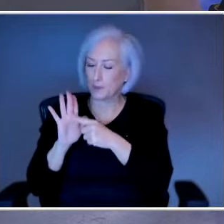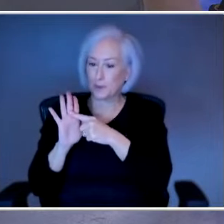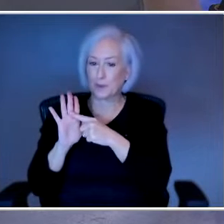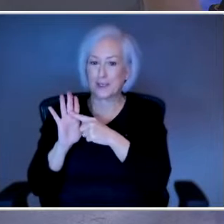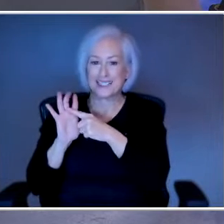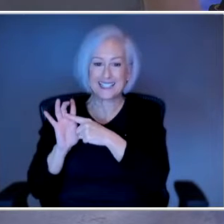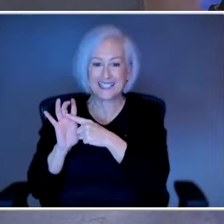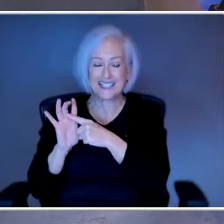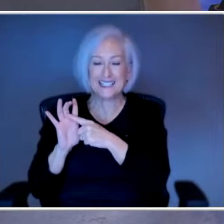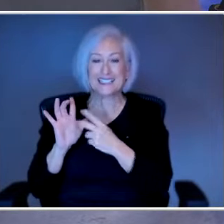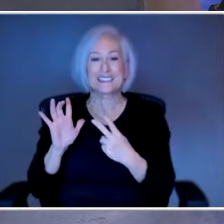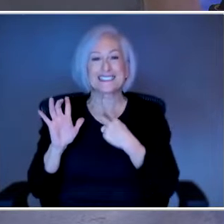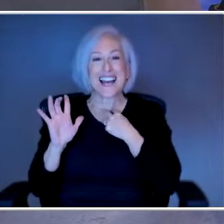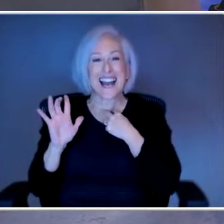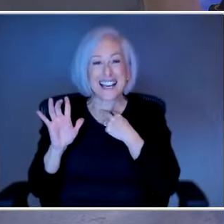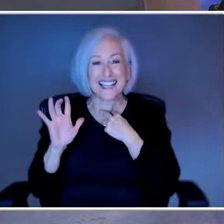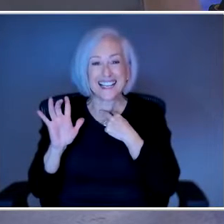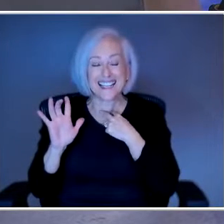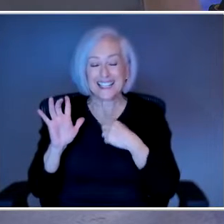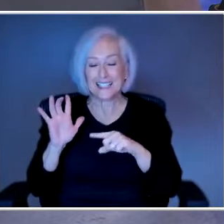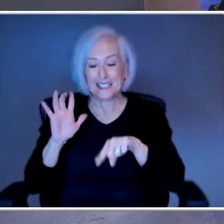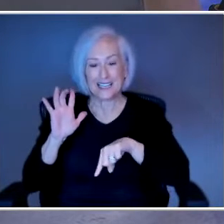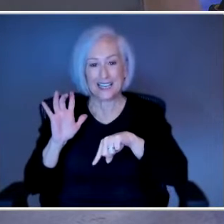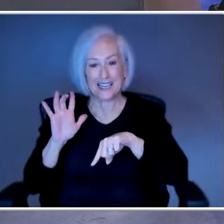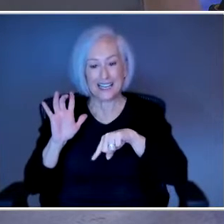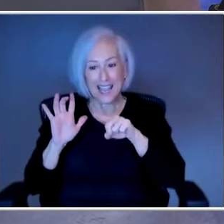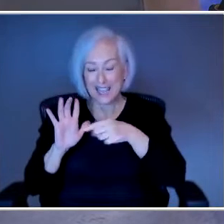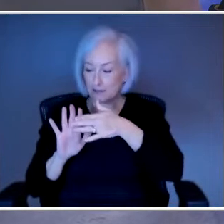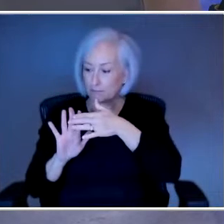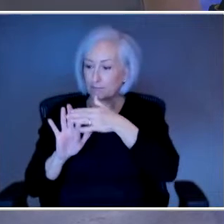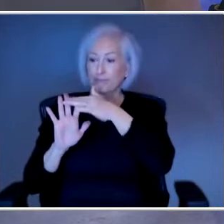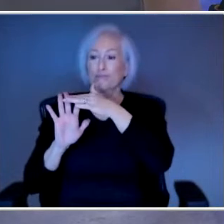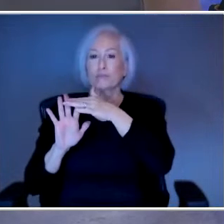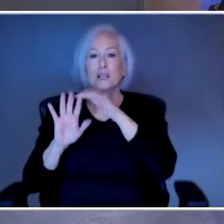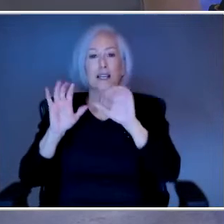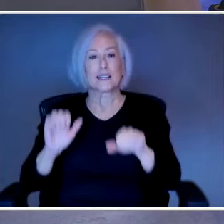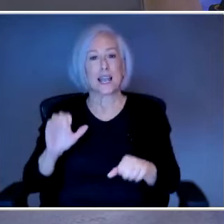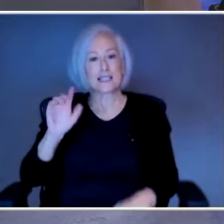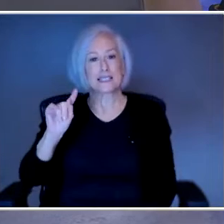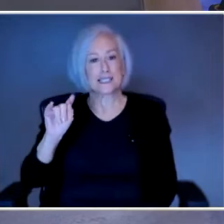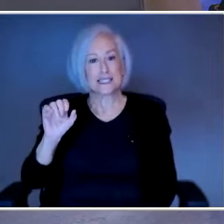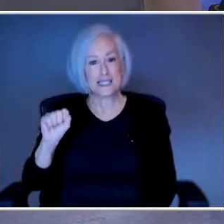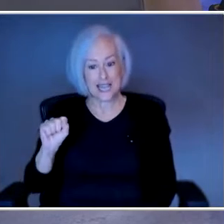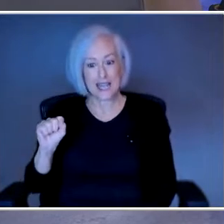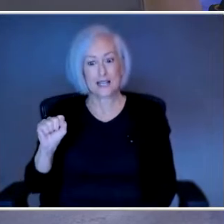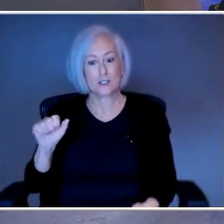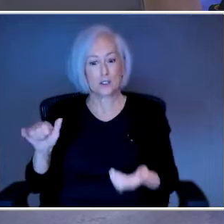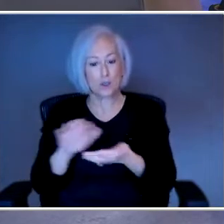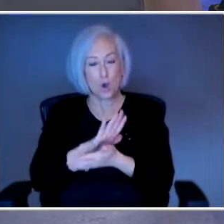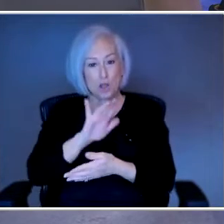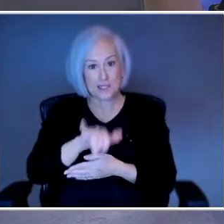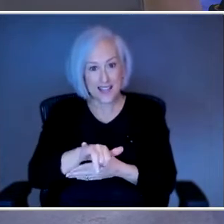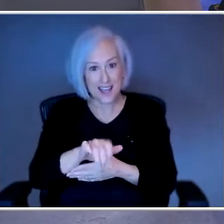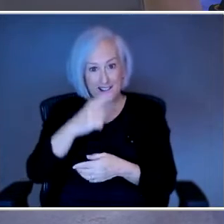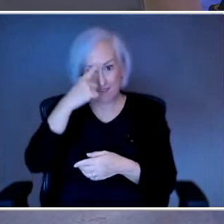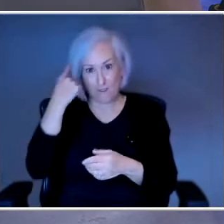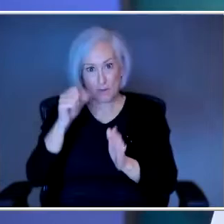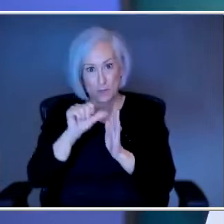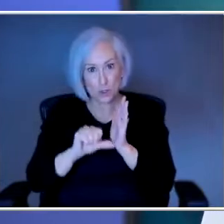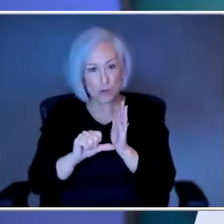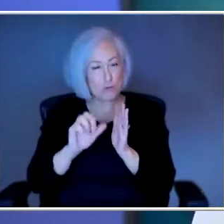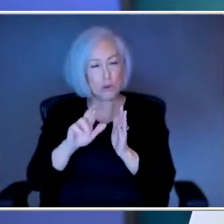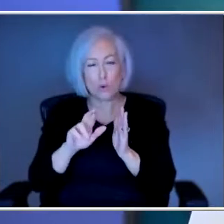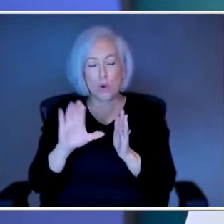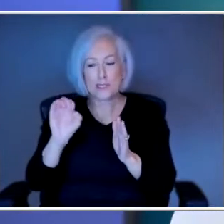out all the way. Could carpal tunnel come back? Could my issues now contribute to having had a surgery? Yeah, so carpal